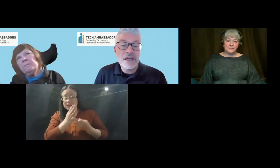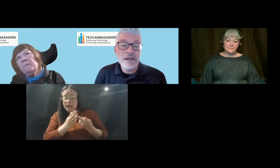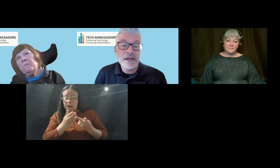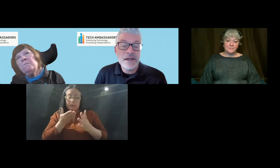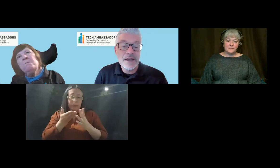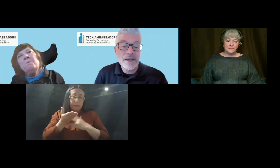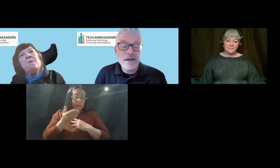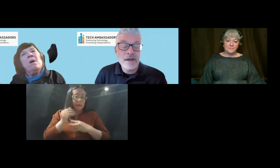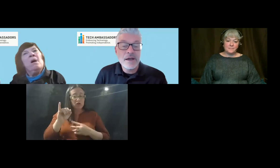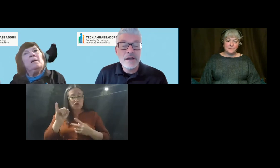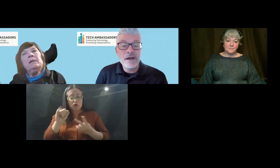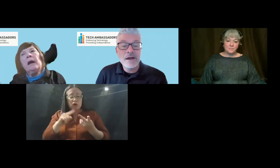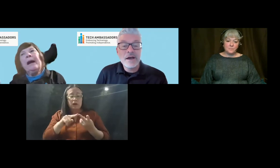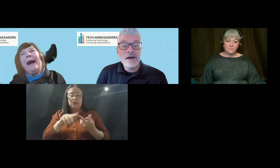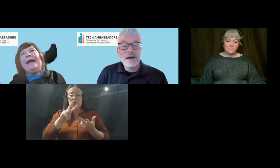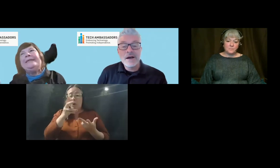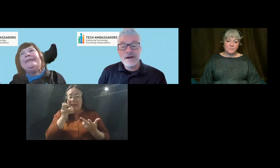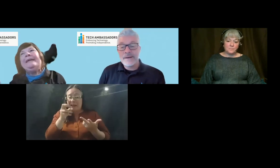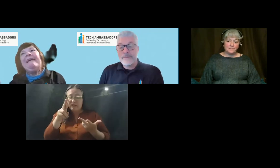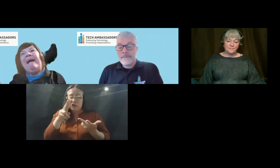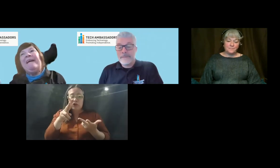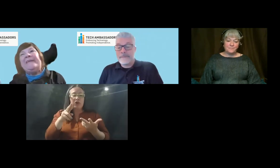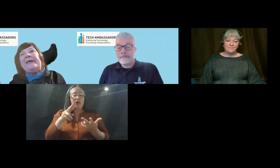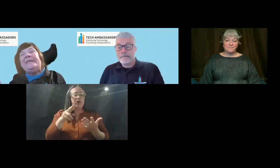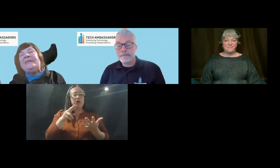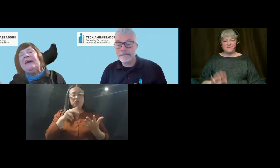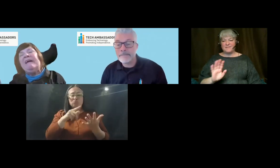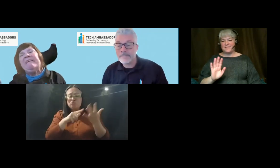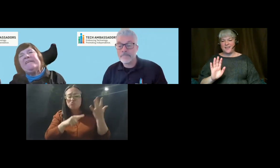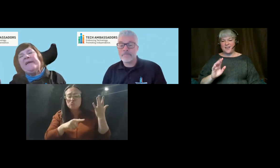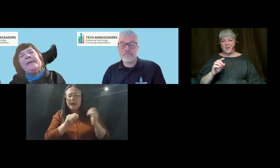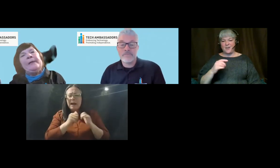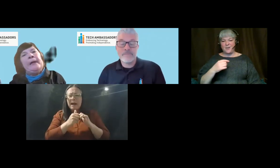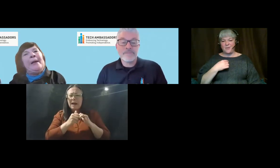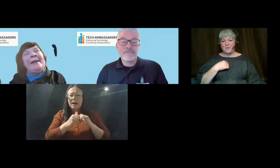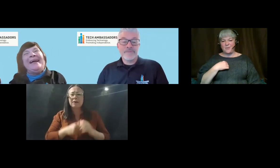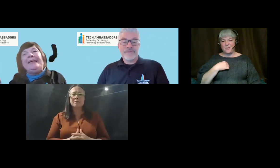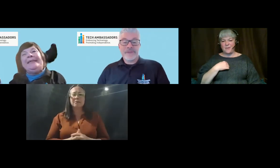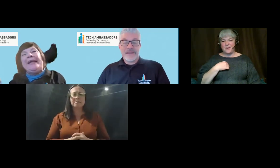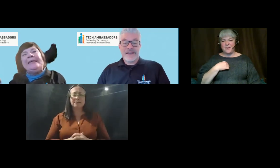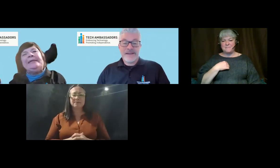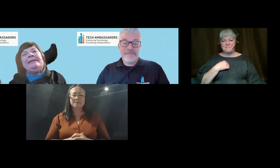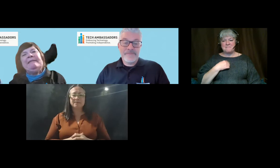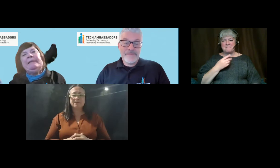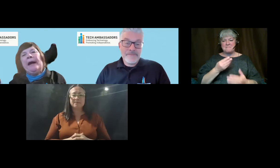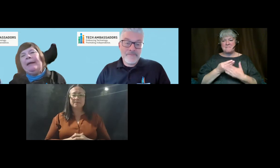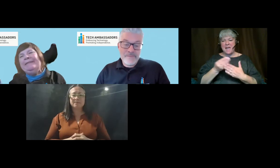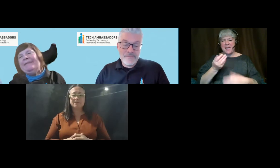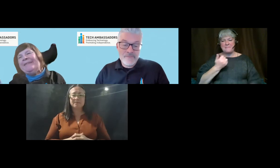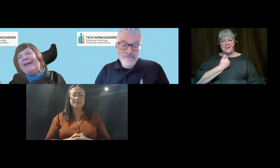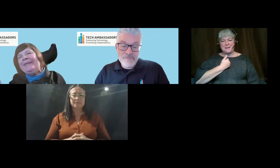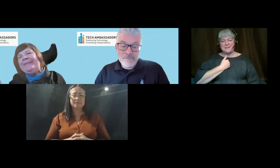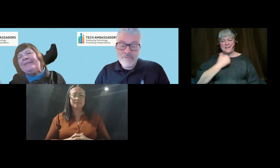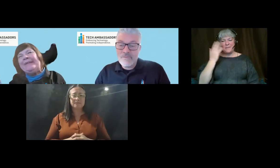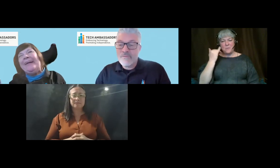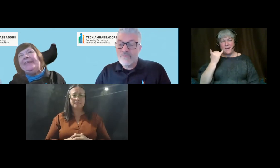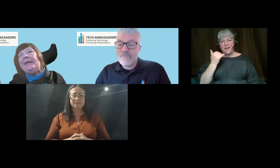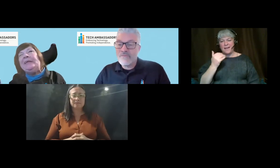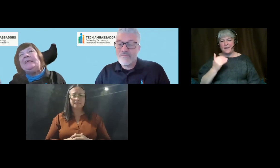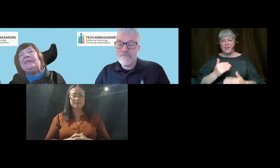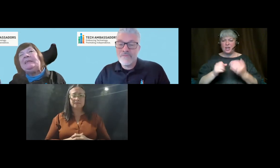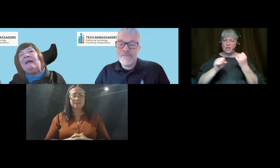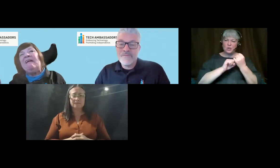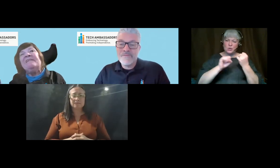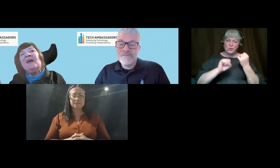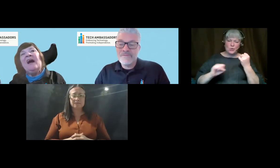funding? No, I did it on myself because it takes too long to wait for all